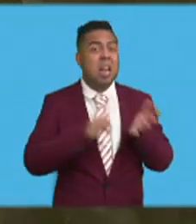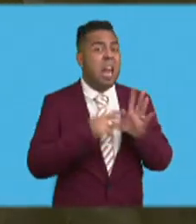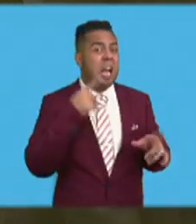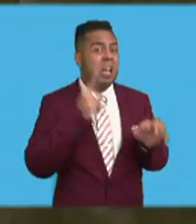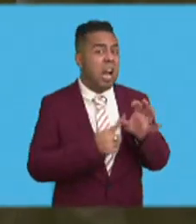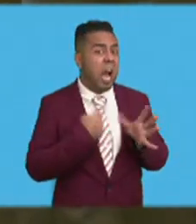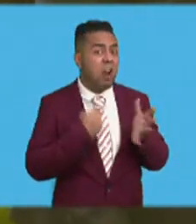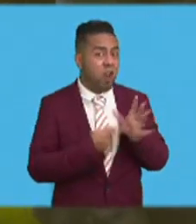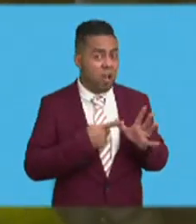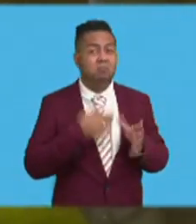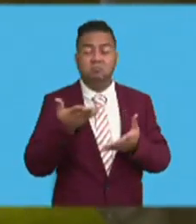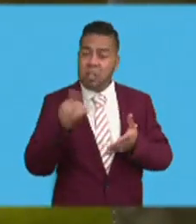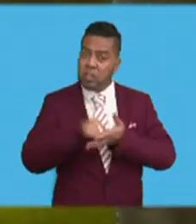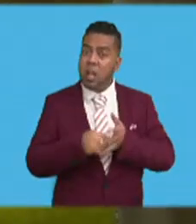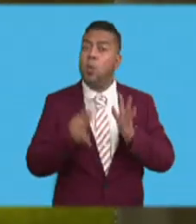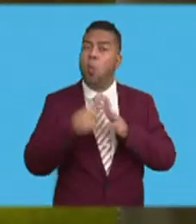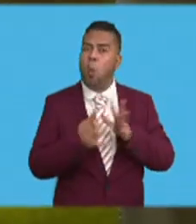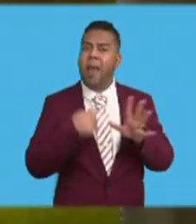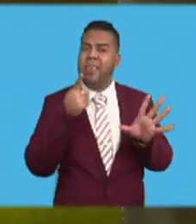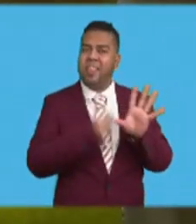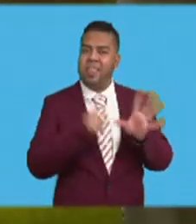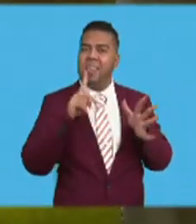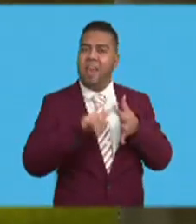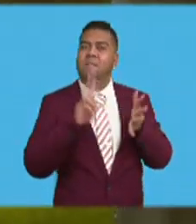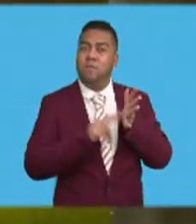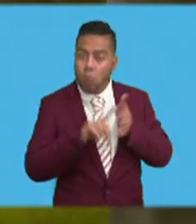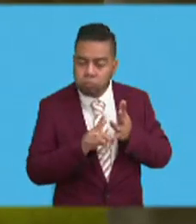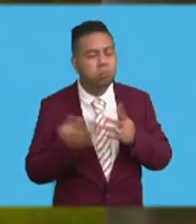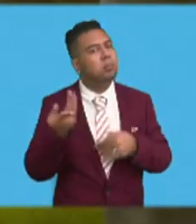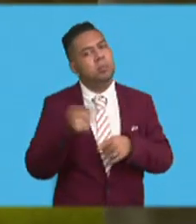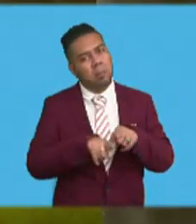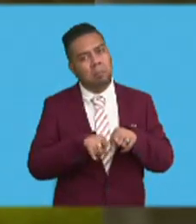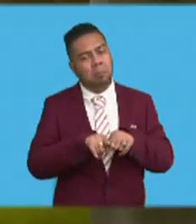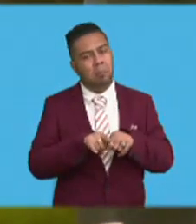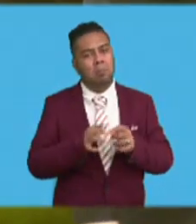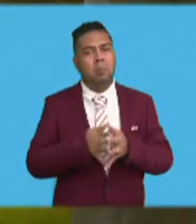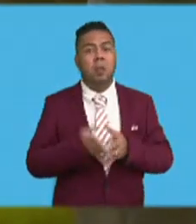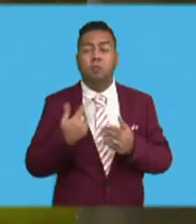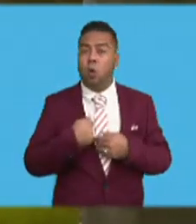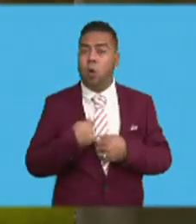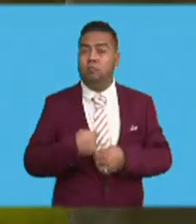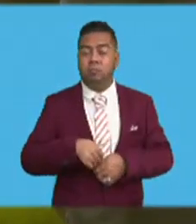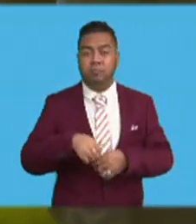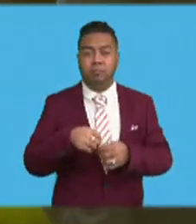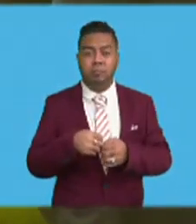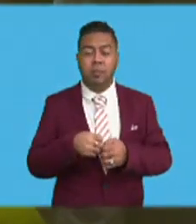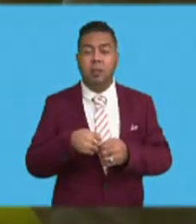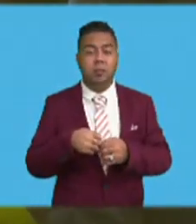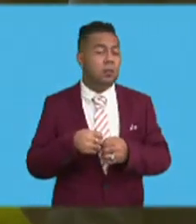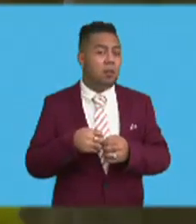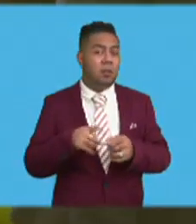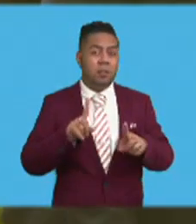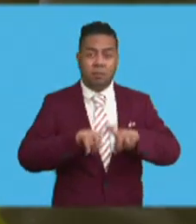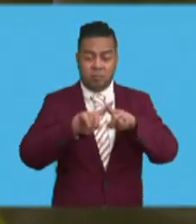station in Waiovo. Phase 2 works is currently ongoing and includes the extension of the grid to Tangi Mothia settlement, Wailange,